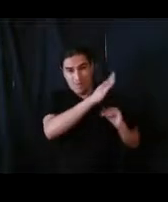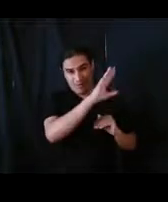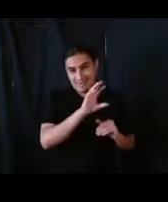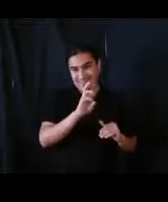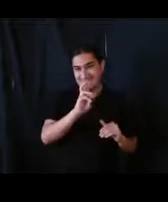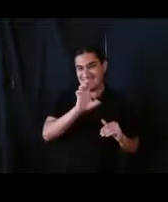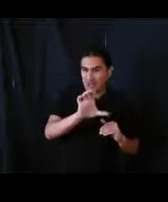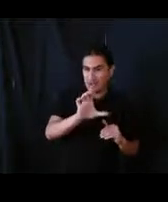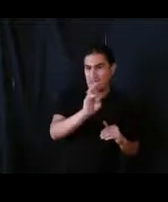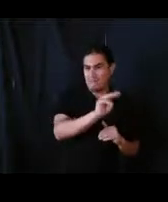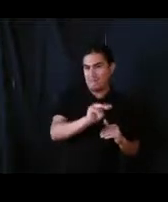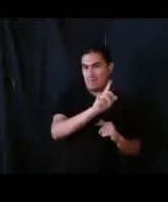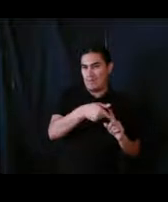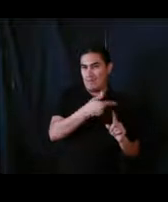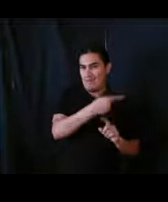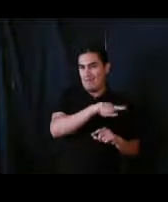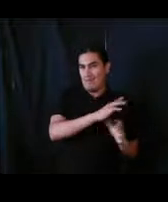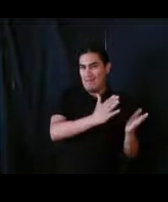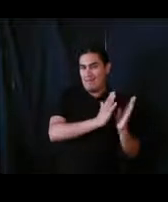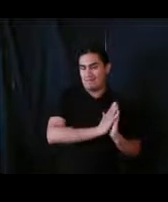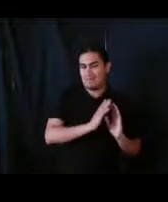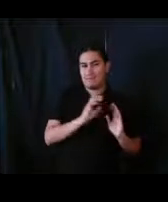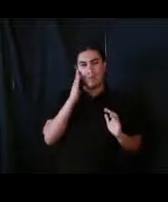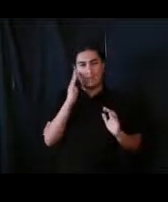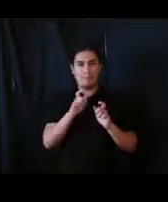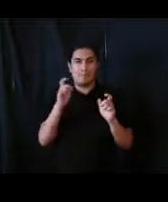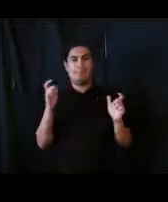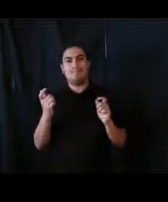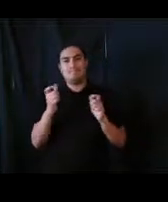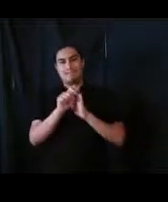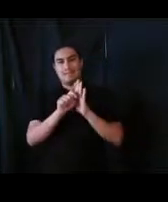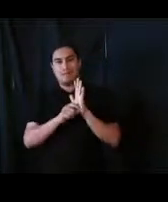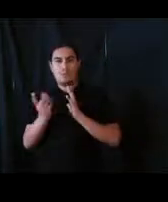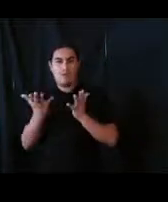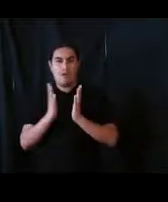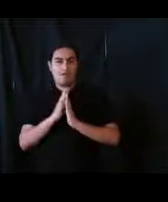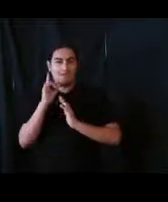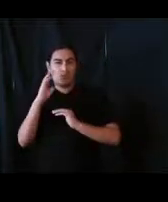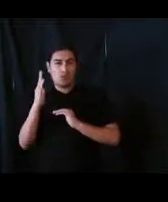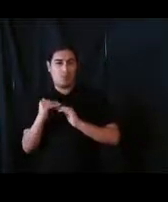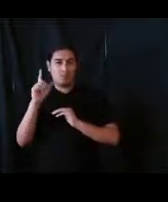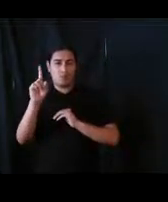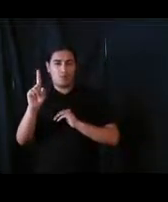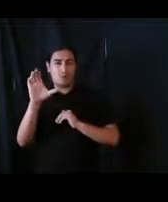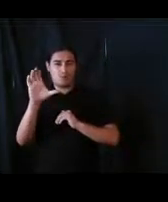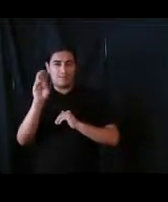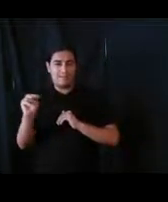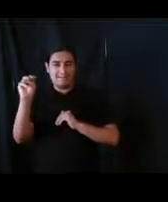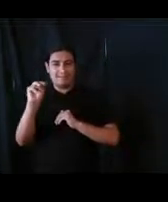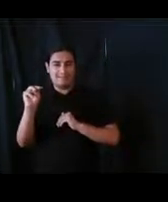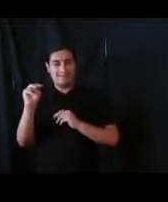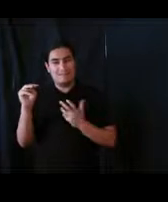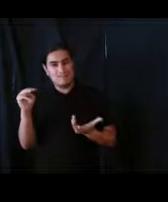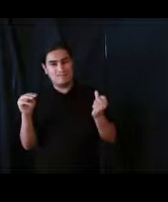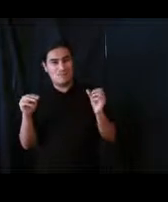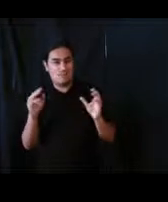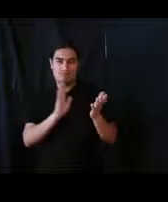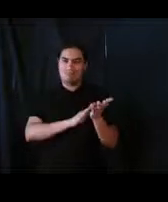ask for it so it's really kind of big states i know at least one big state that asked for just a little over 100 million uh so i